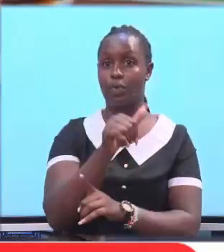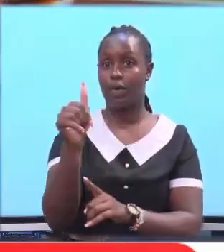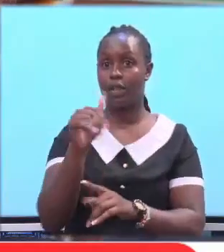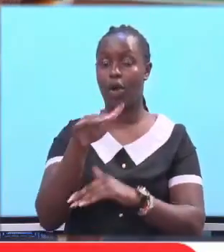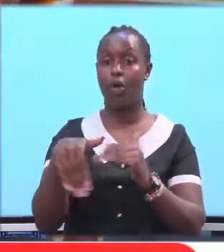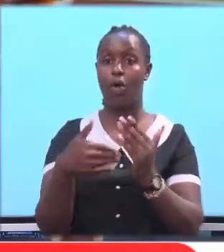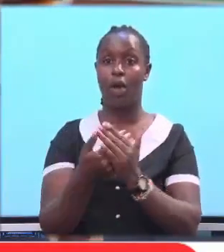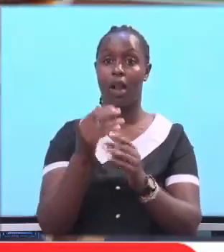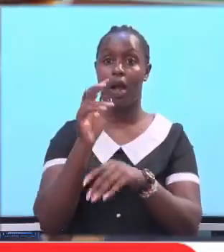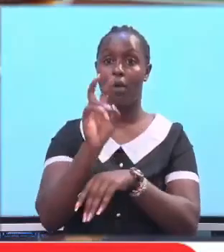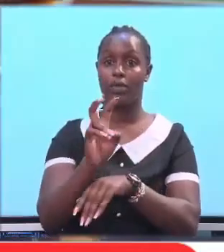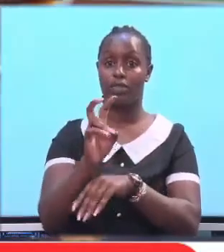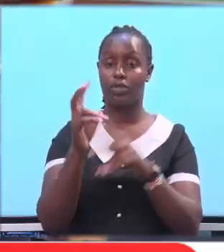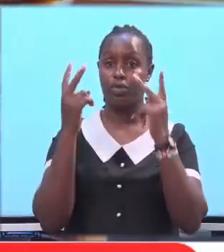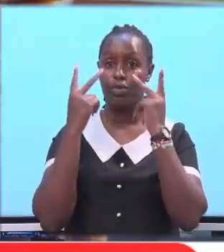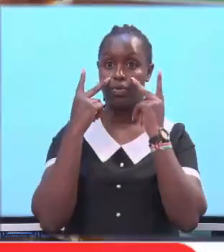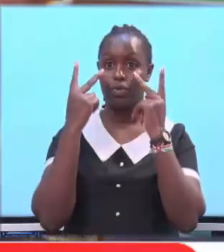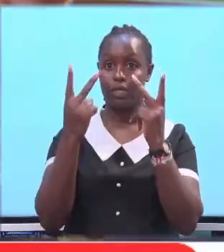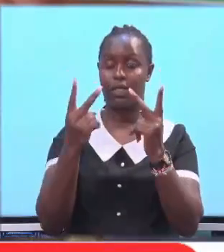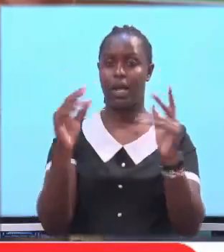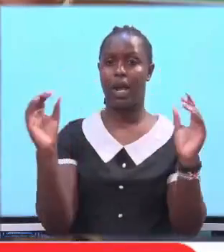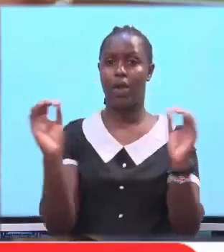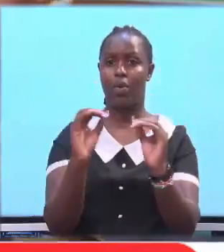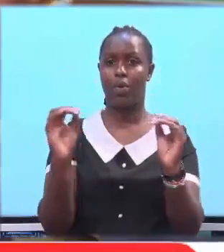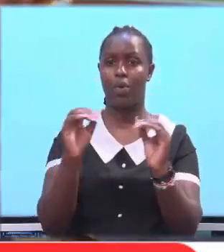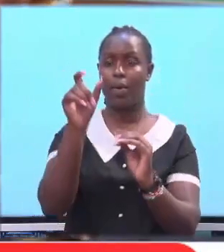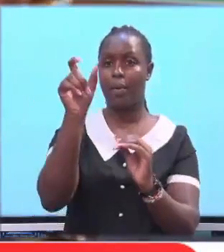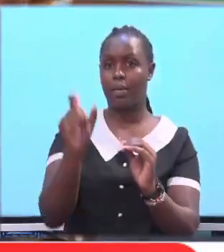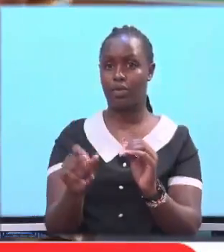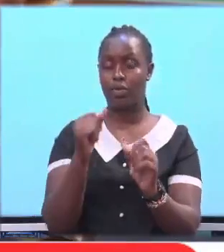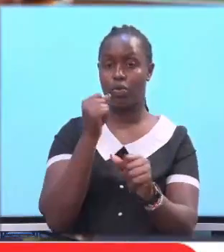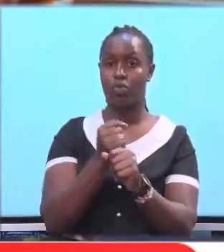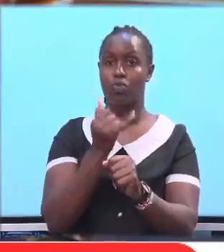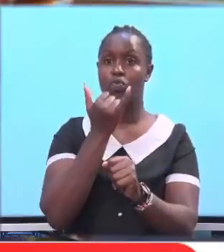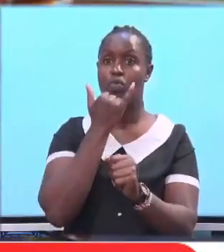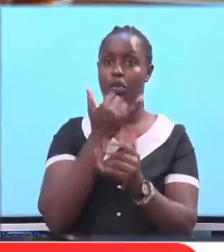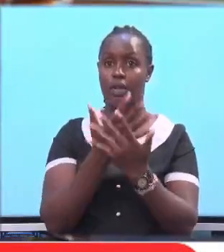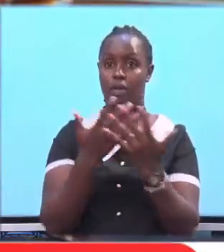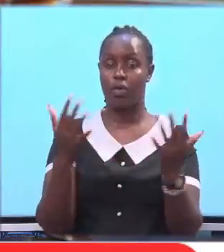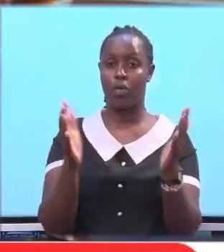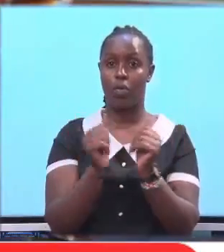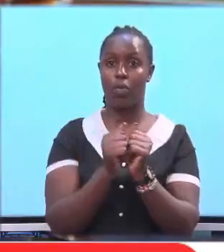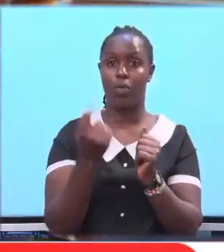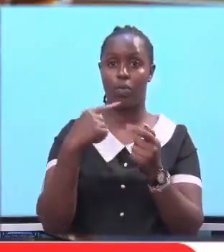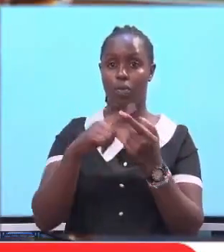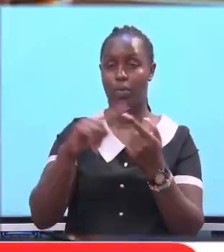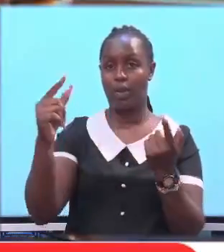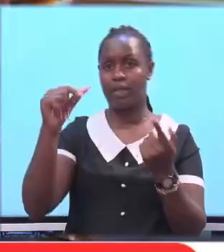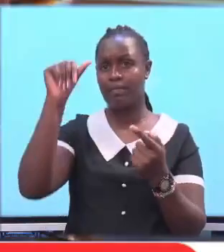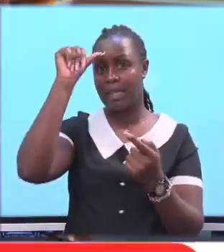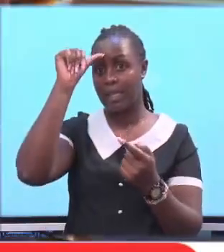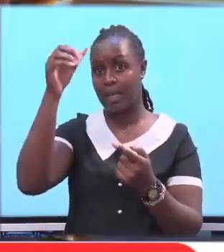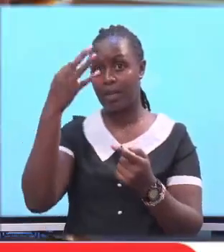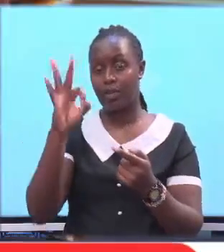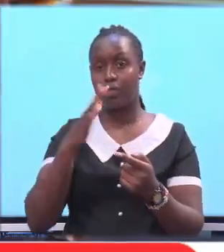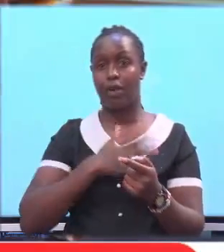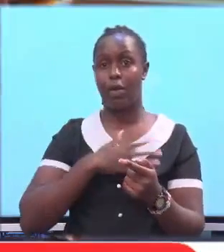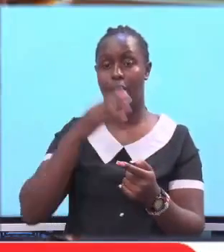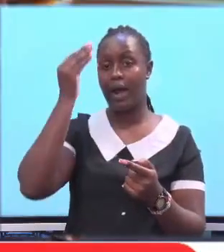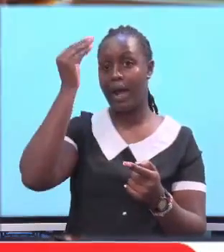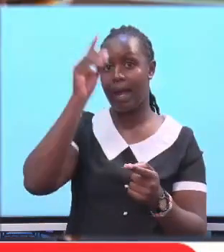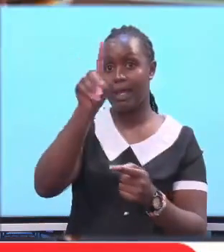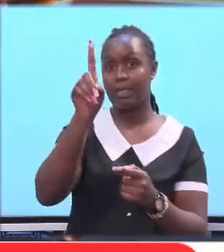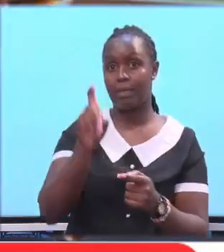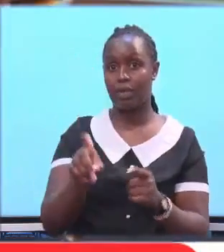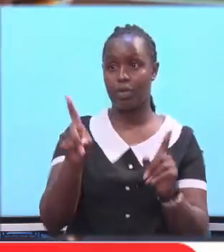out to see nobody plays any monkey business with the integrity of our examination, and our children must